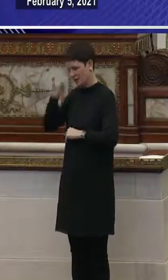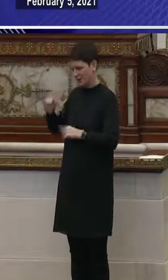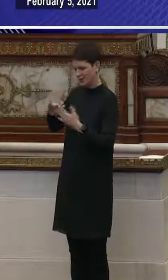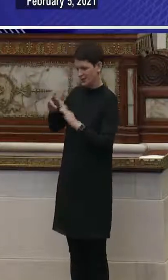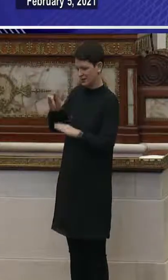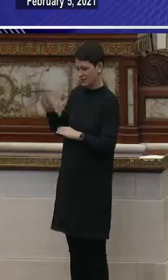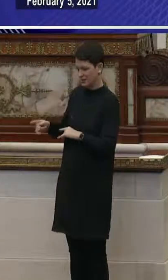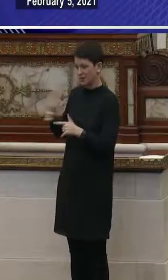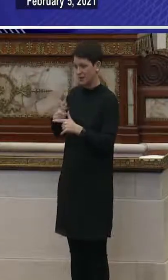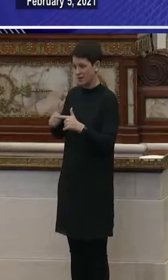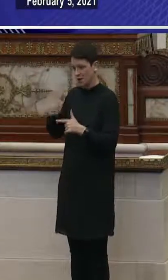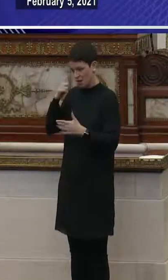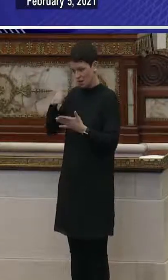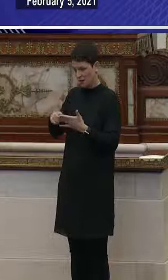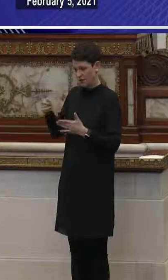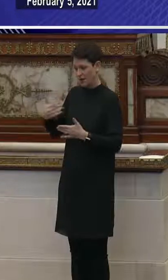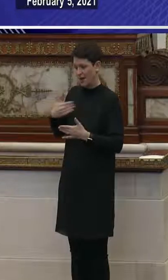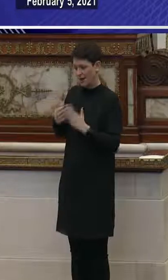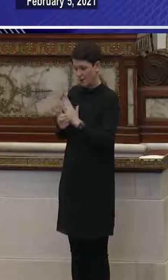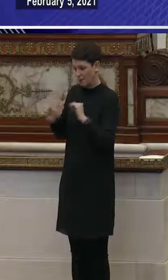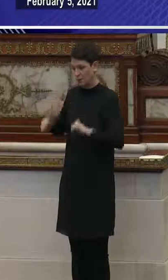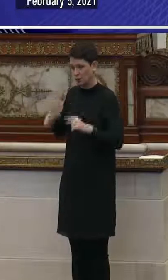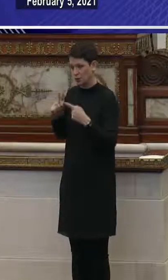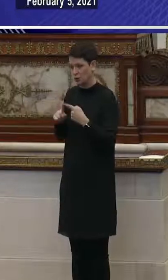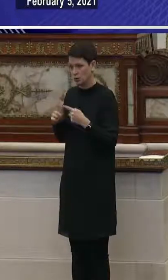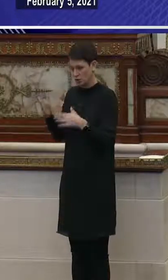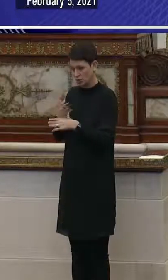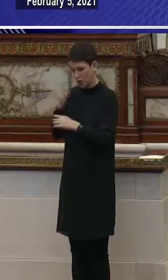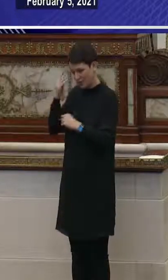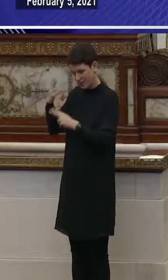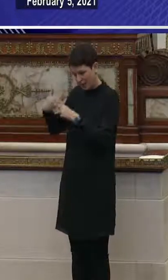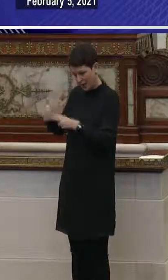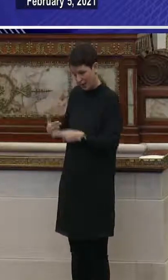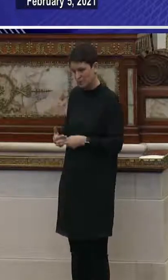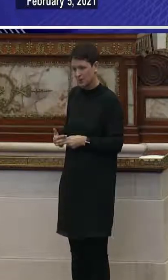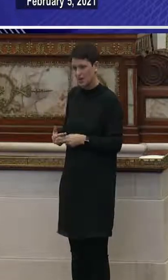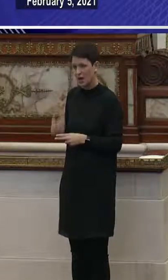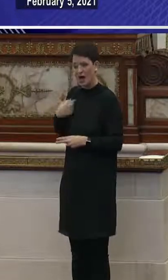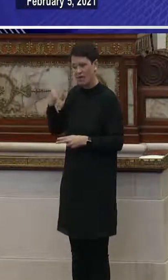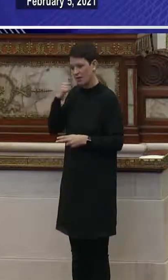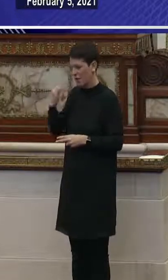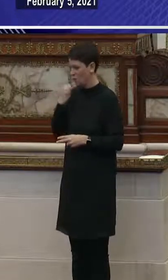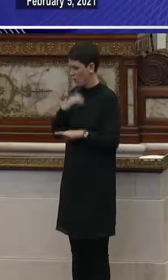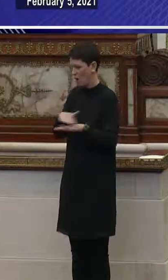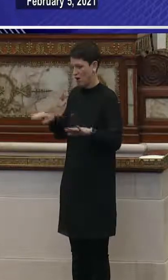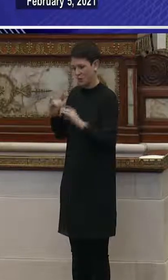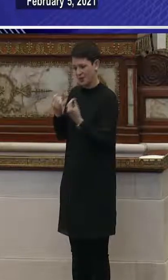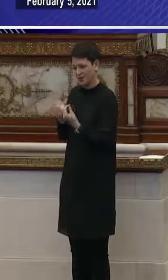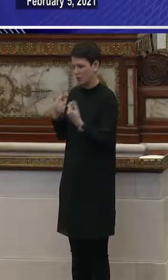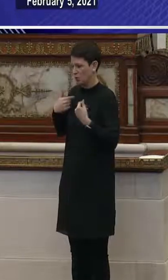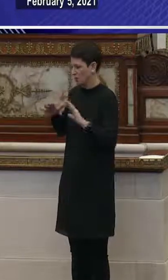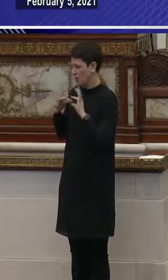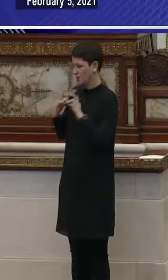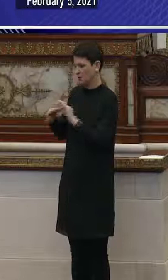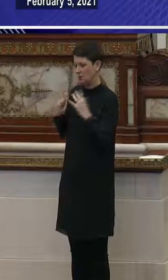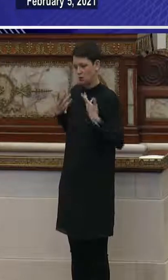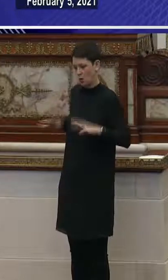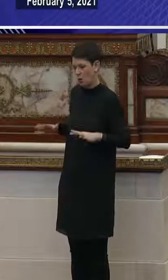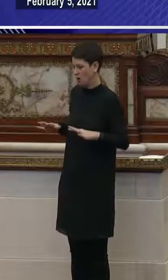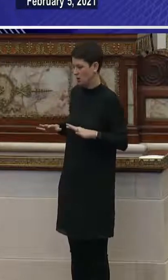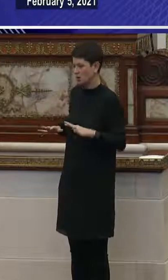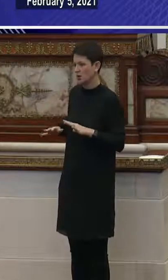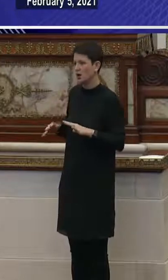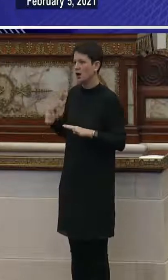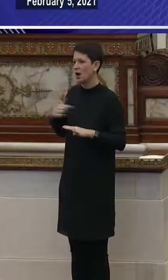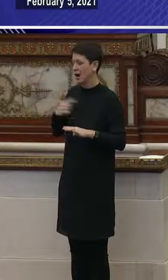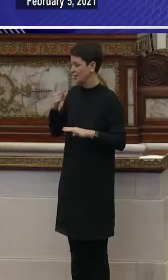Philadelphia, and then I saw that they had the ability to share those names, I thought this was an organization we do not want to be associated with. And so